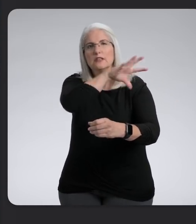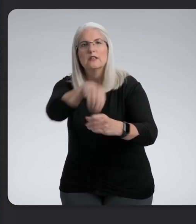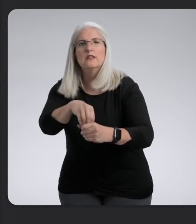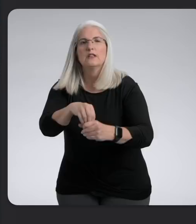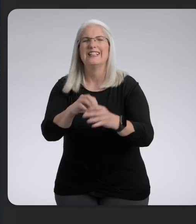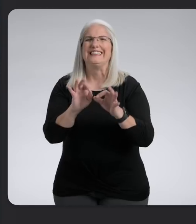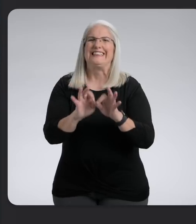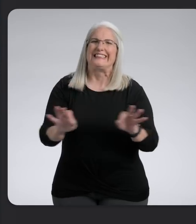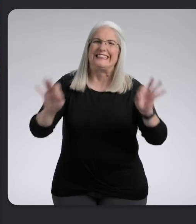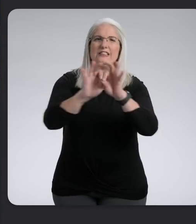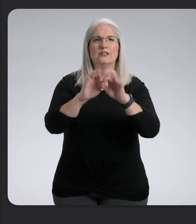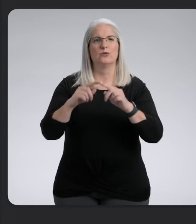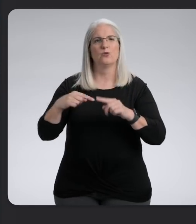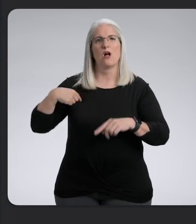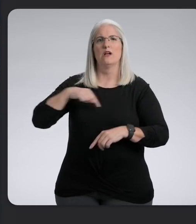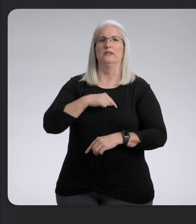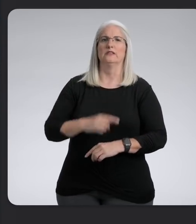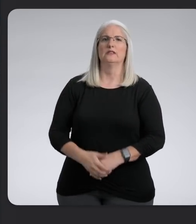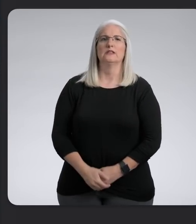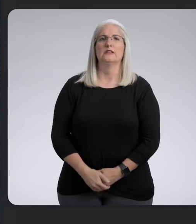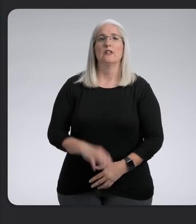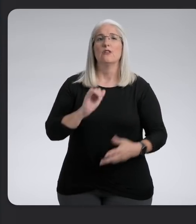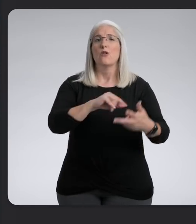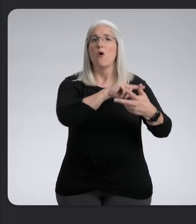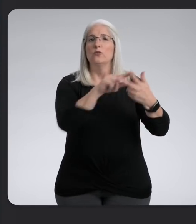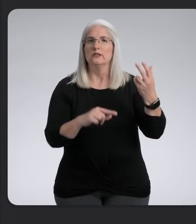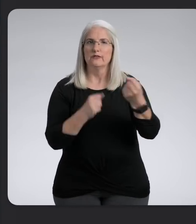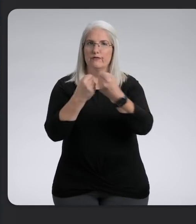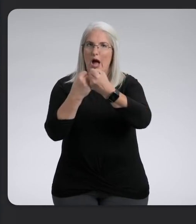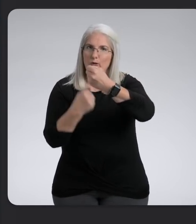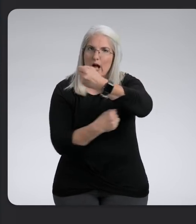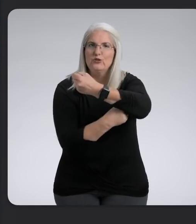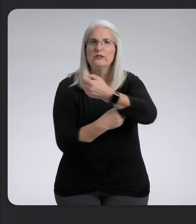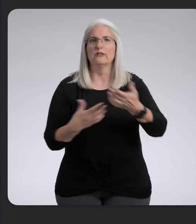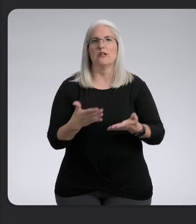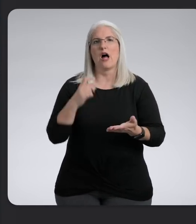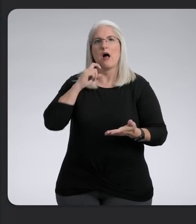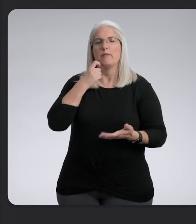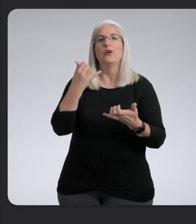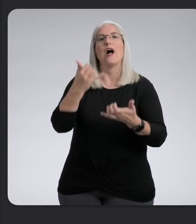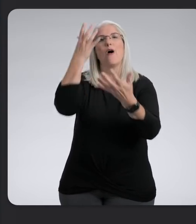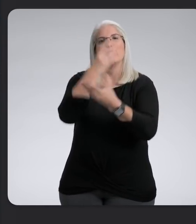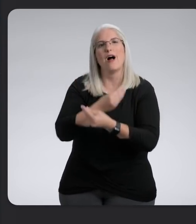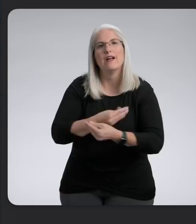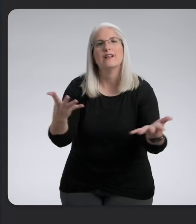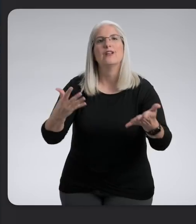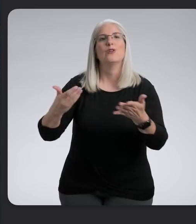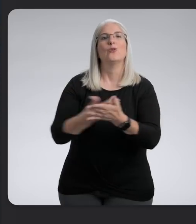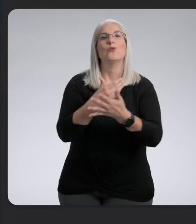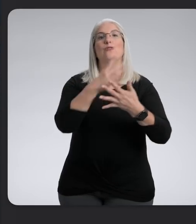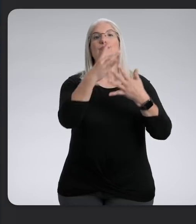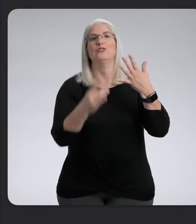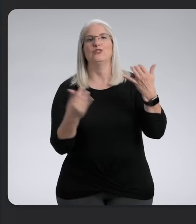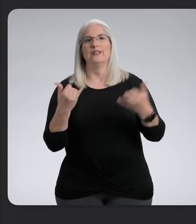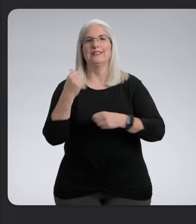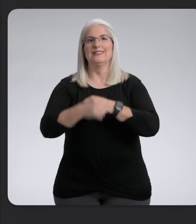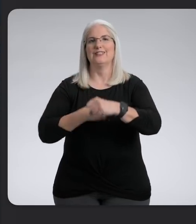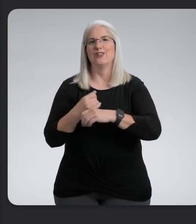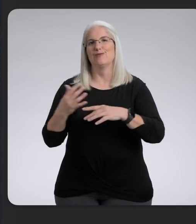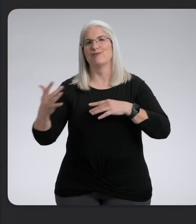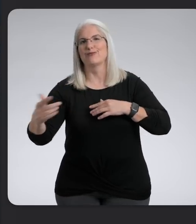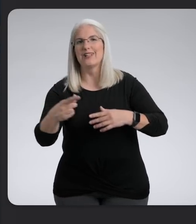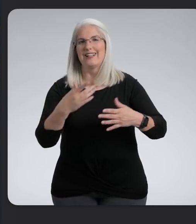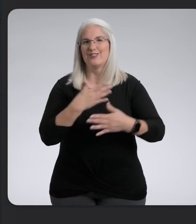us. With this foundation, we have a great set of features coming this year to make life at home more enjoyable. To tell you